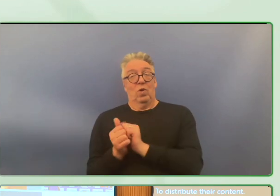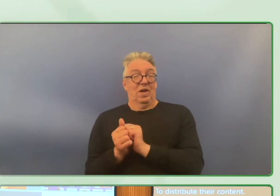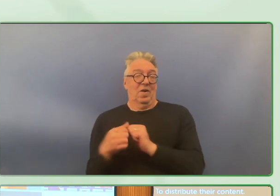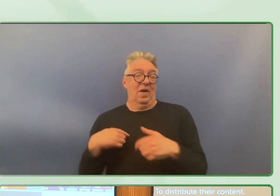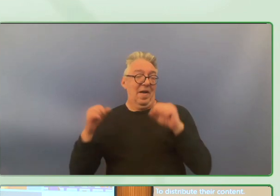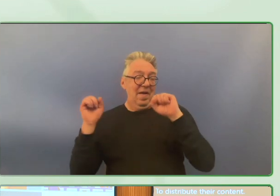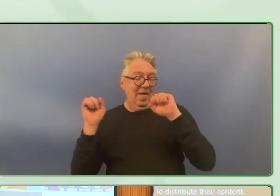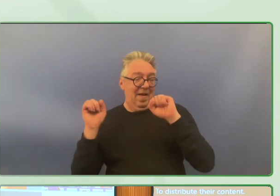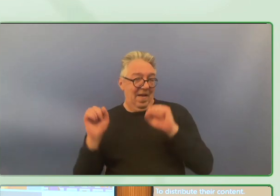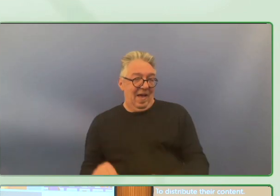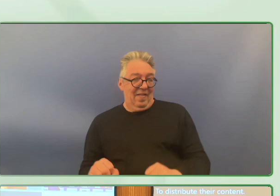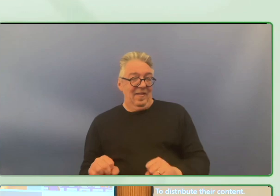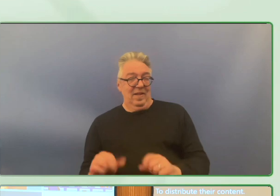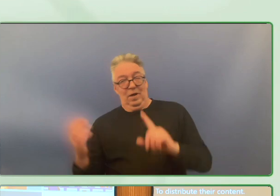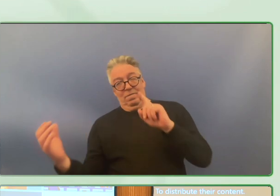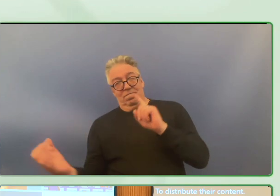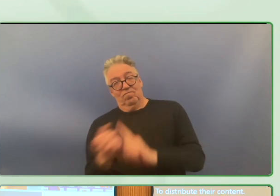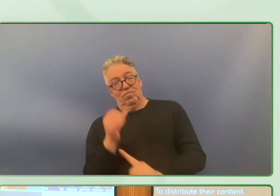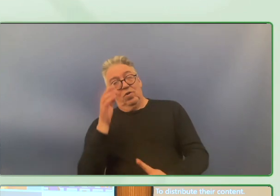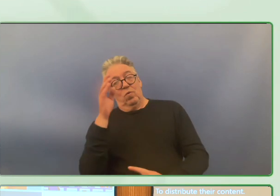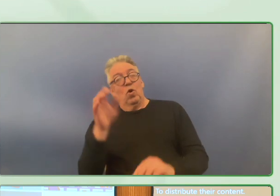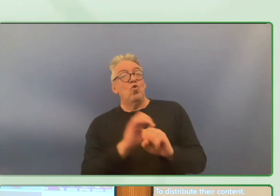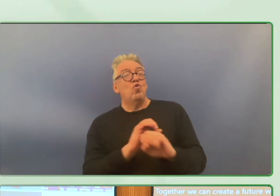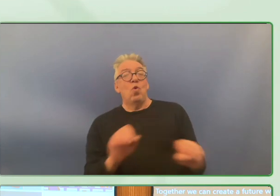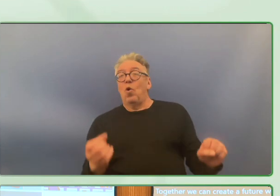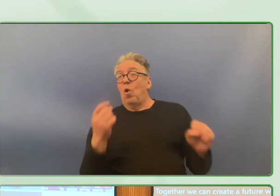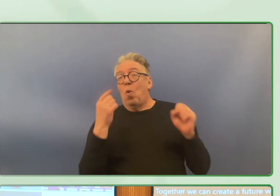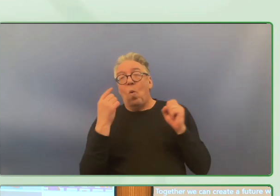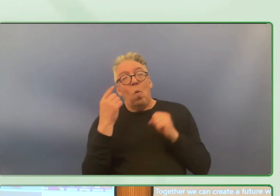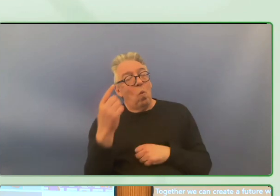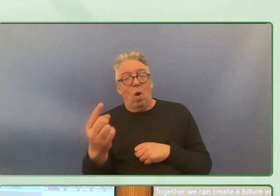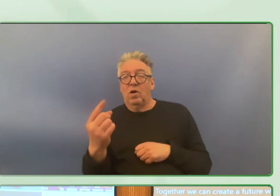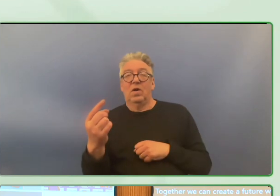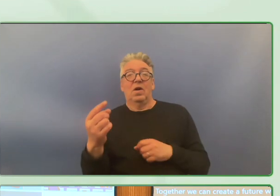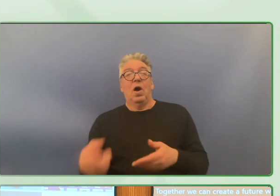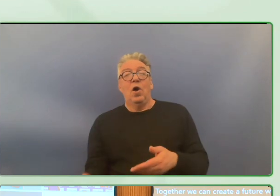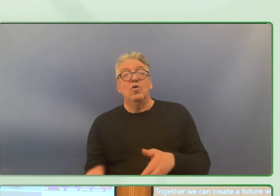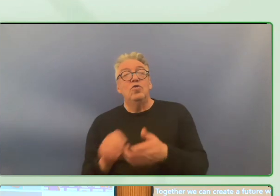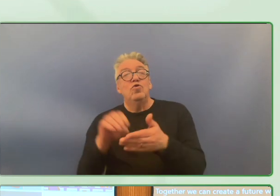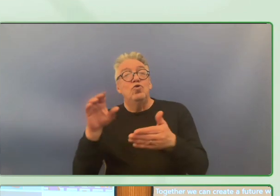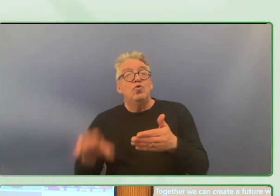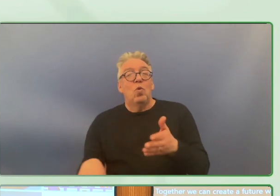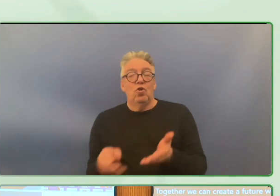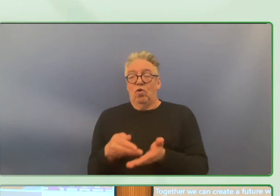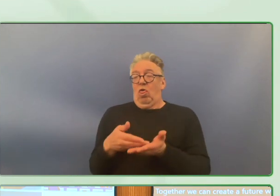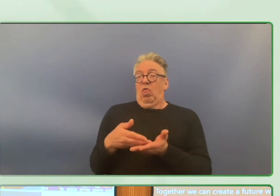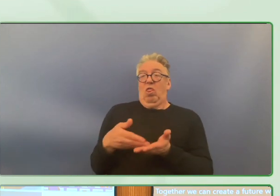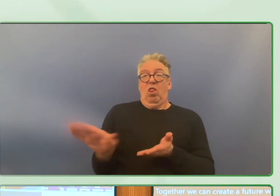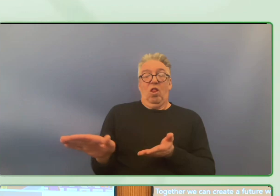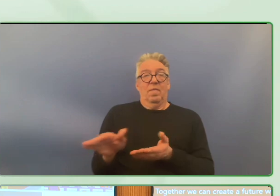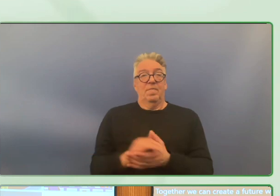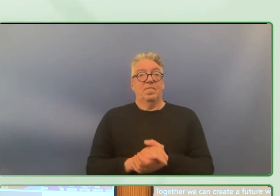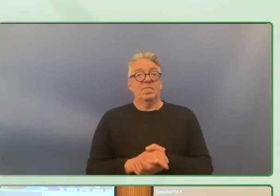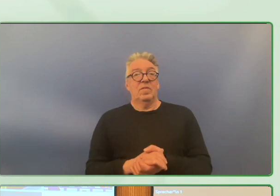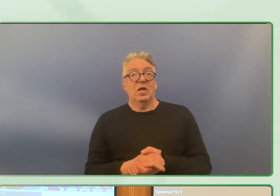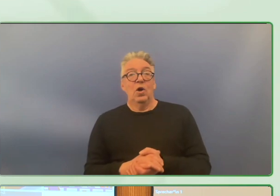is left behind. Join us in this journey of empowerment and inclusivity. Support LoHo Learning